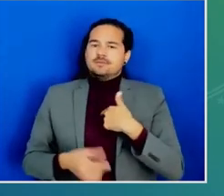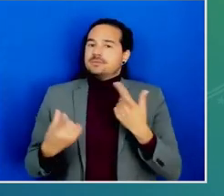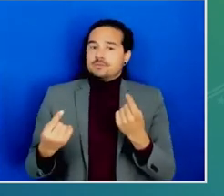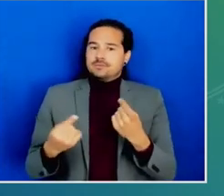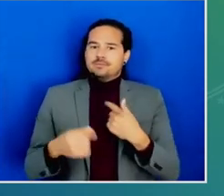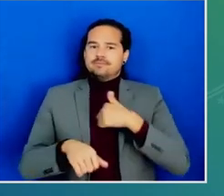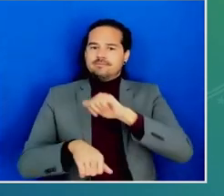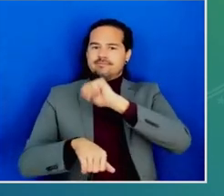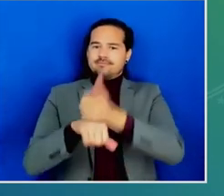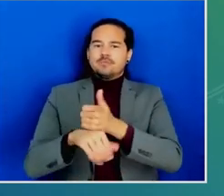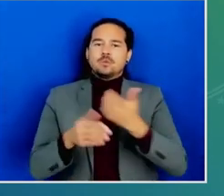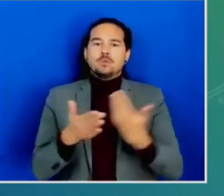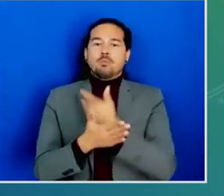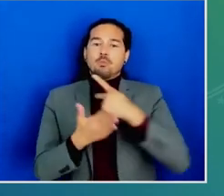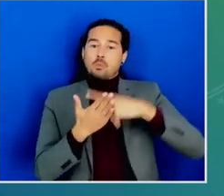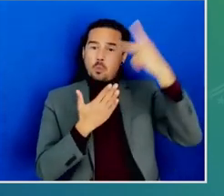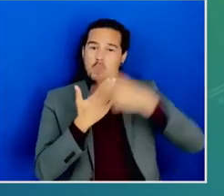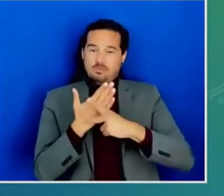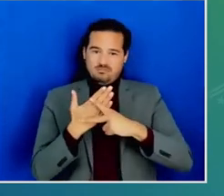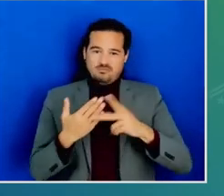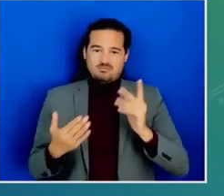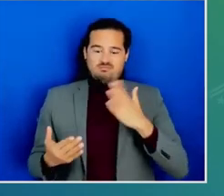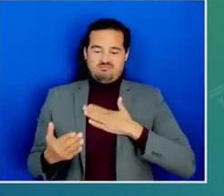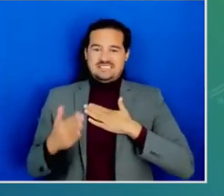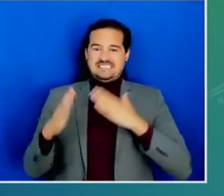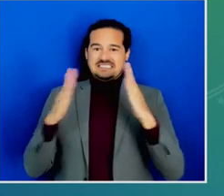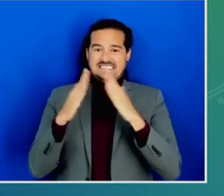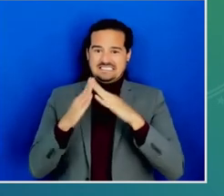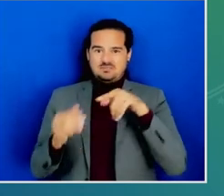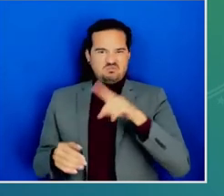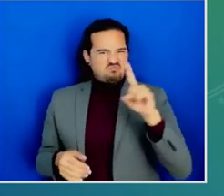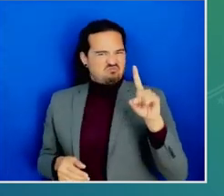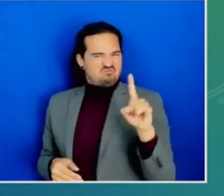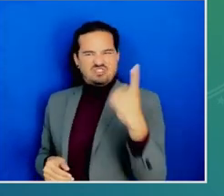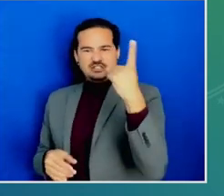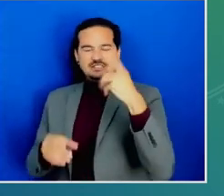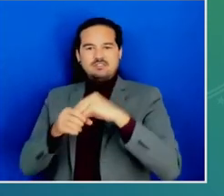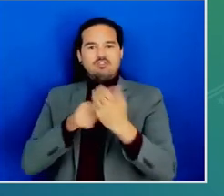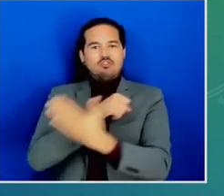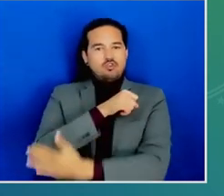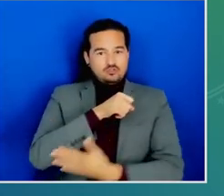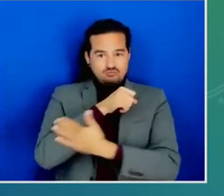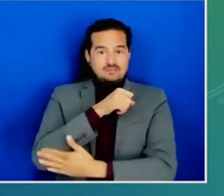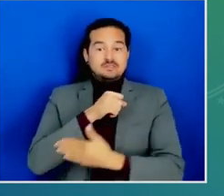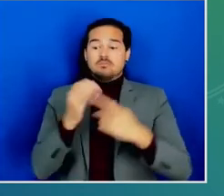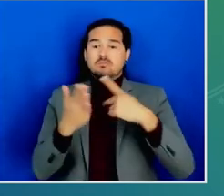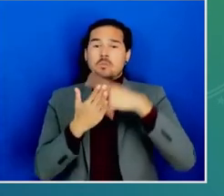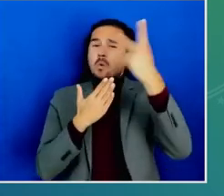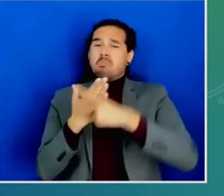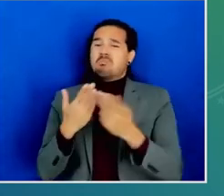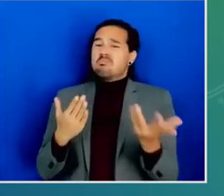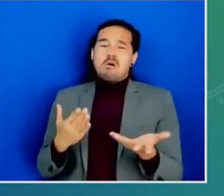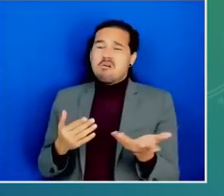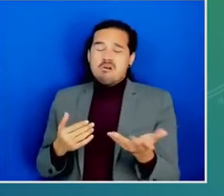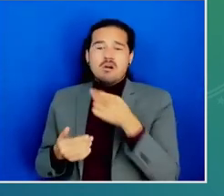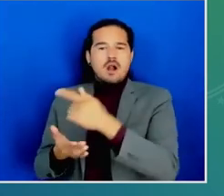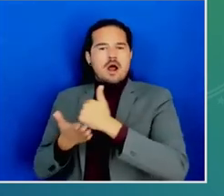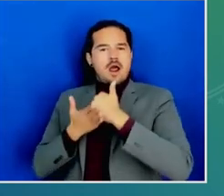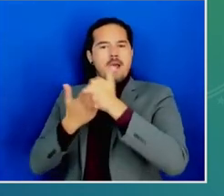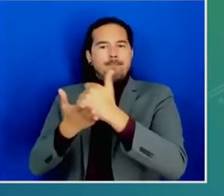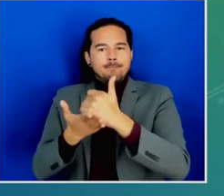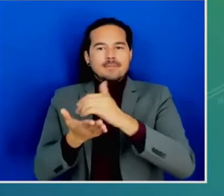in our country, because I believed then, as I do now, everyone has a right to breathe clean air